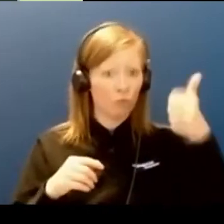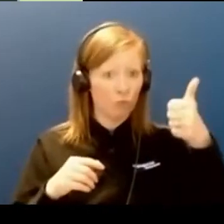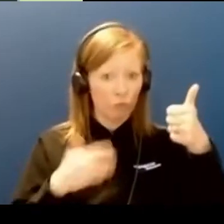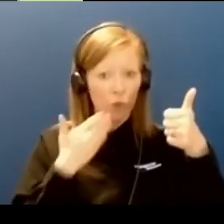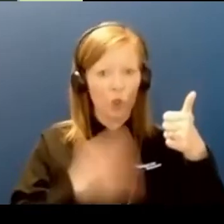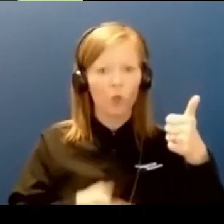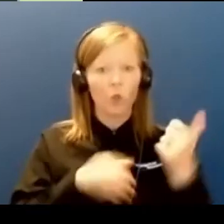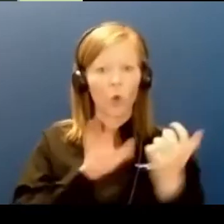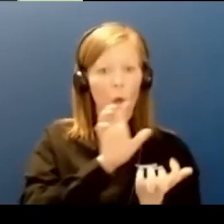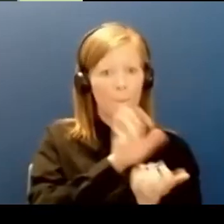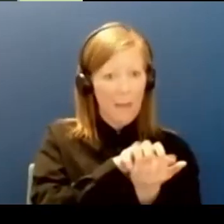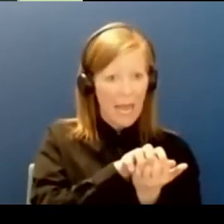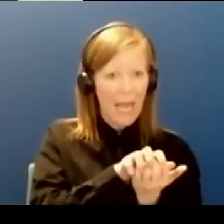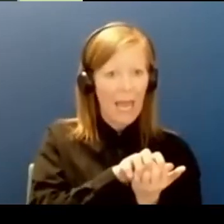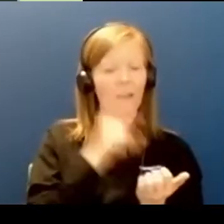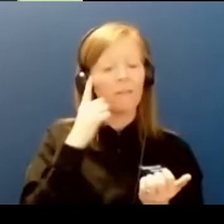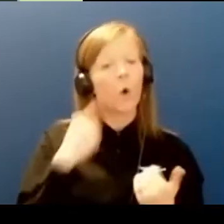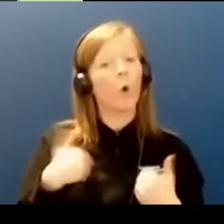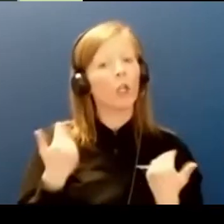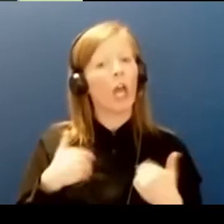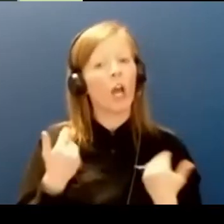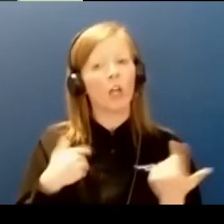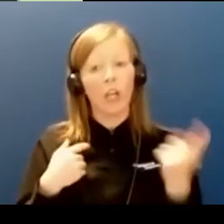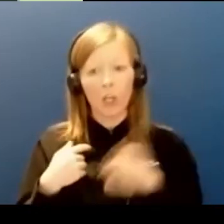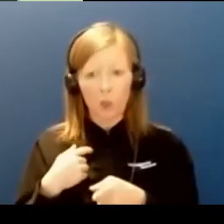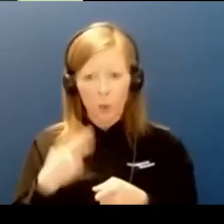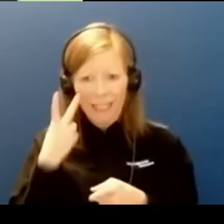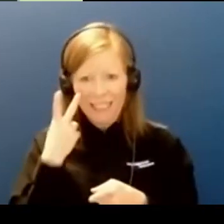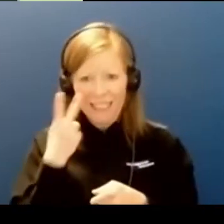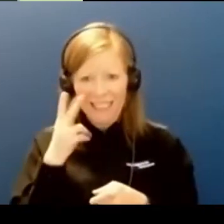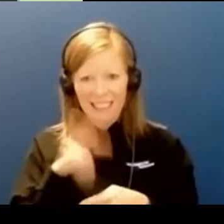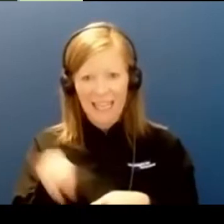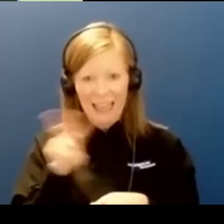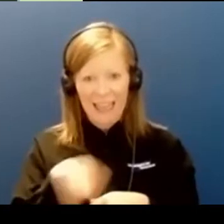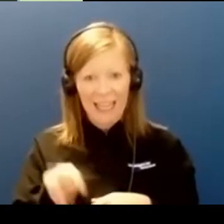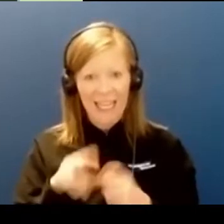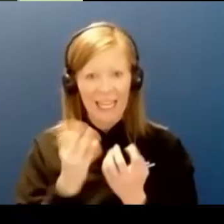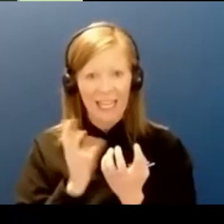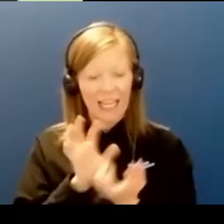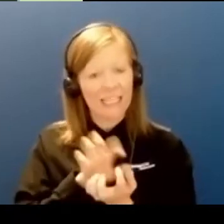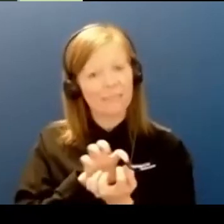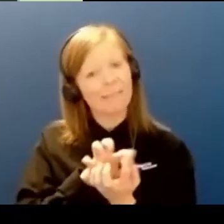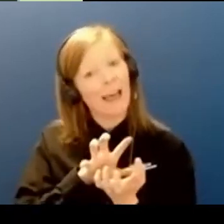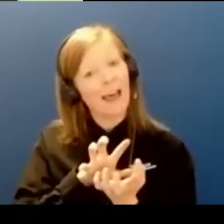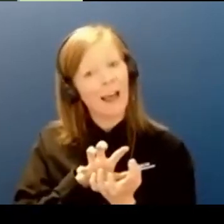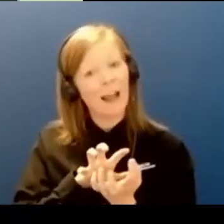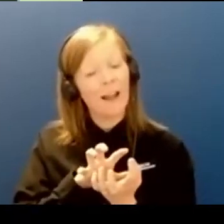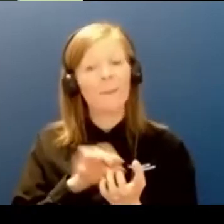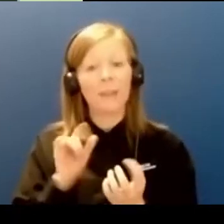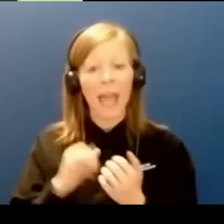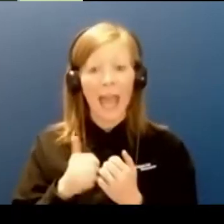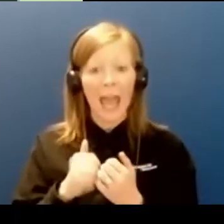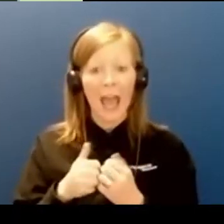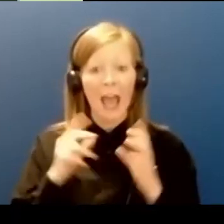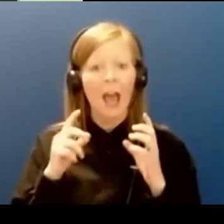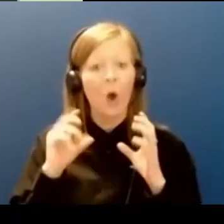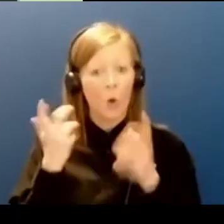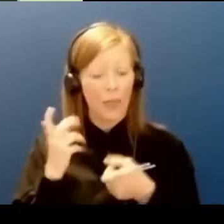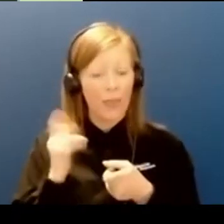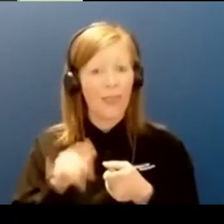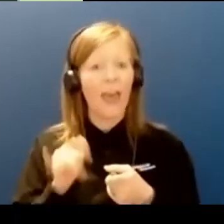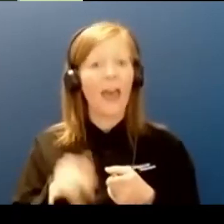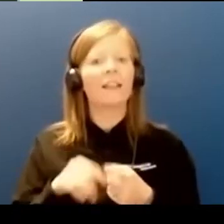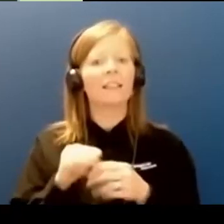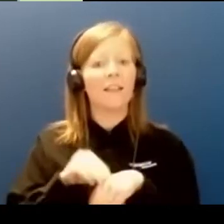looks in a young child. And you can see here in this bottom image how the bite is affected by